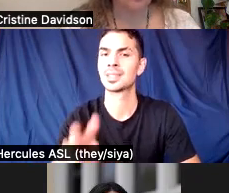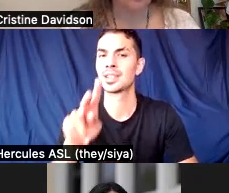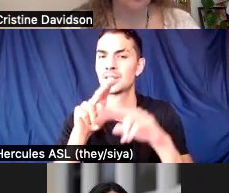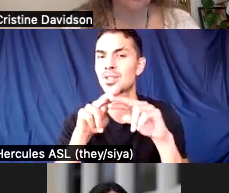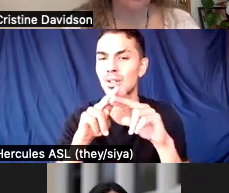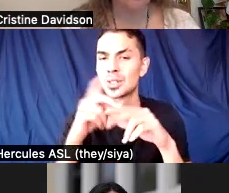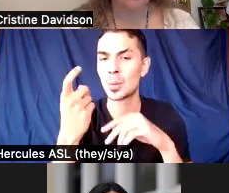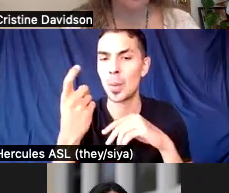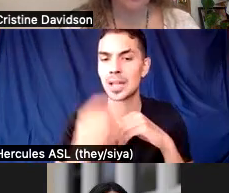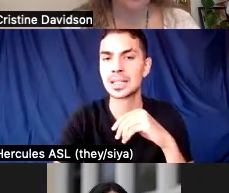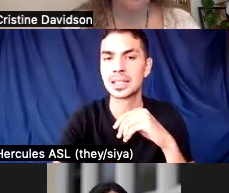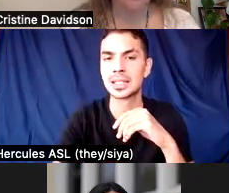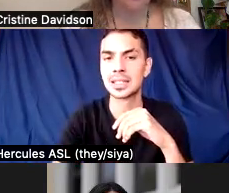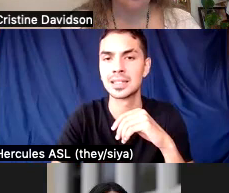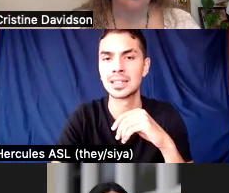sour.